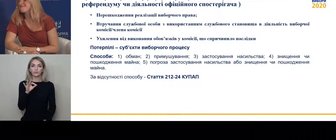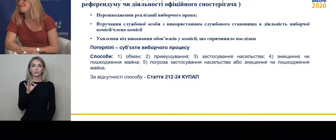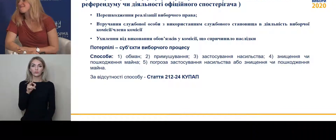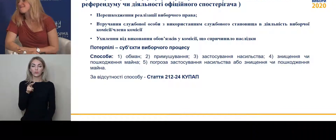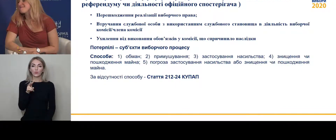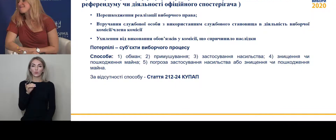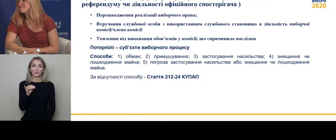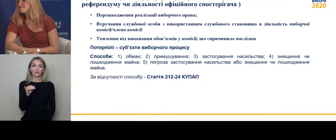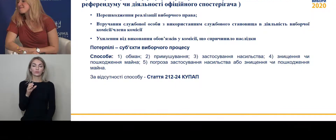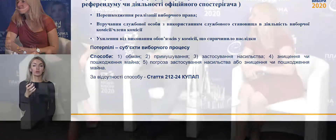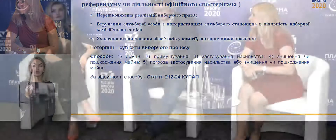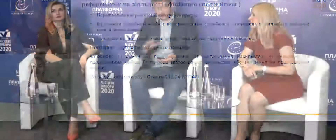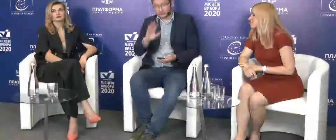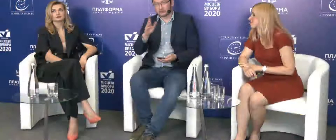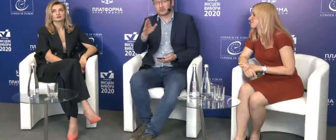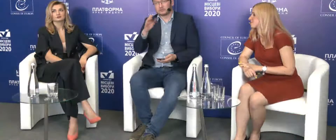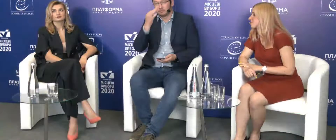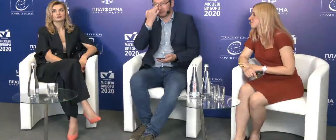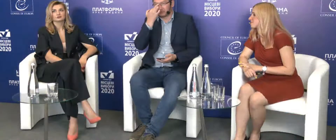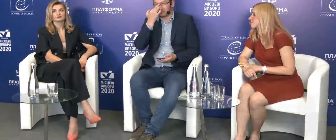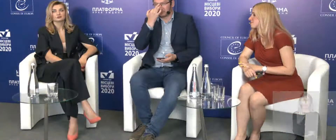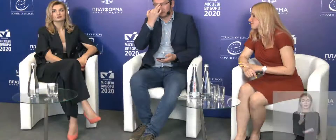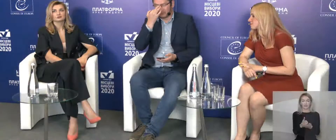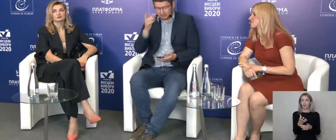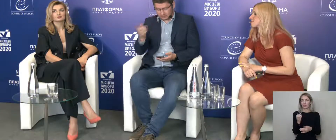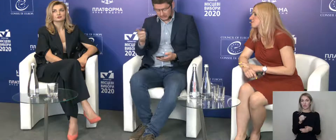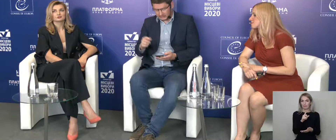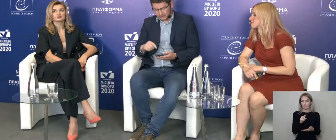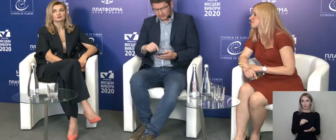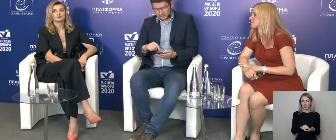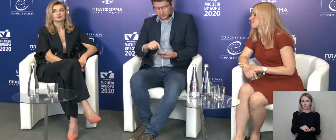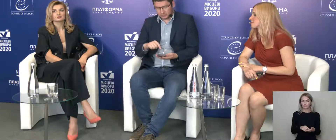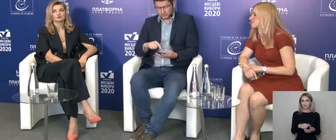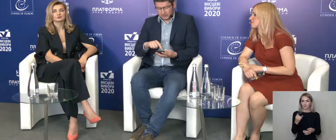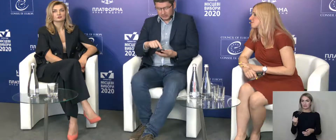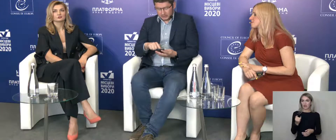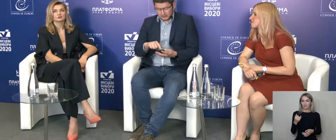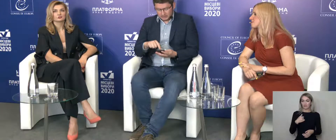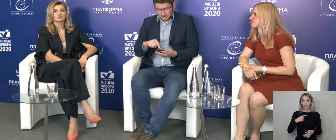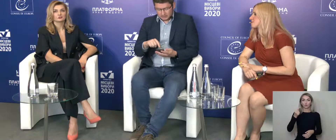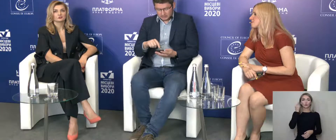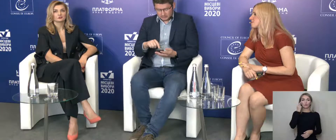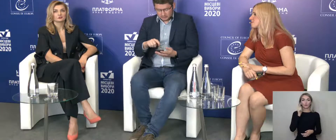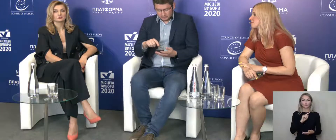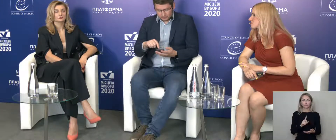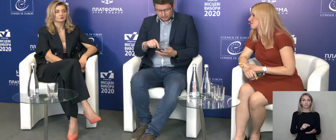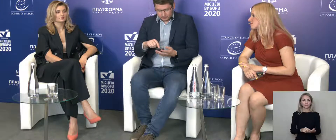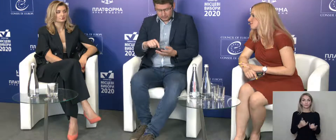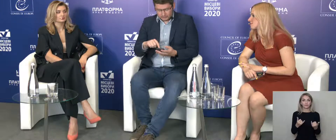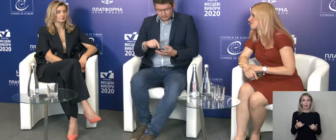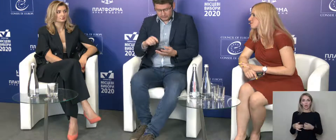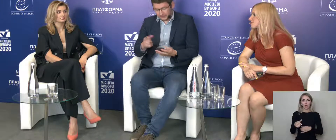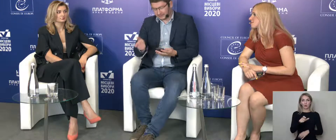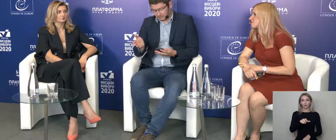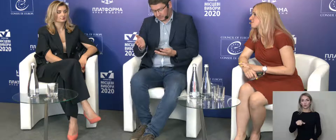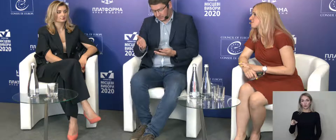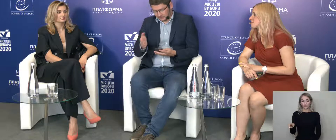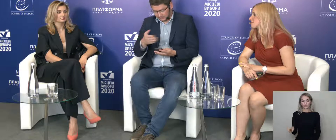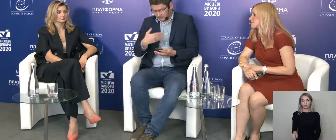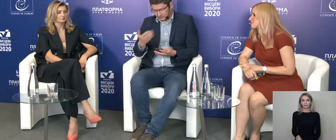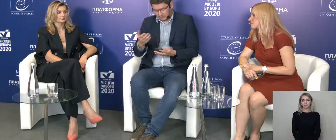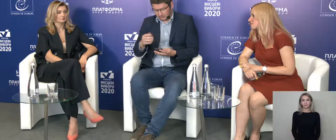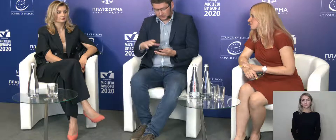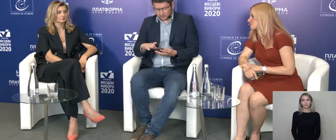CC. Liability. Another question related to liability,